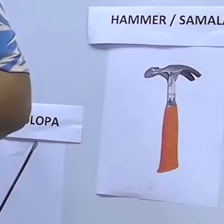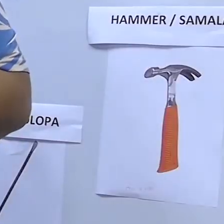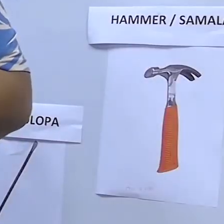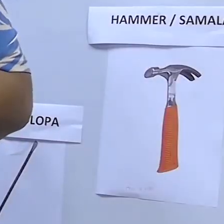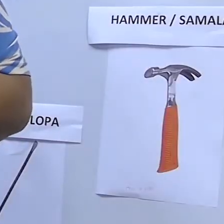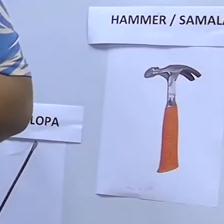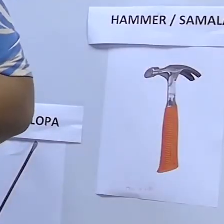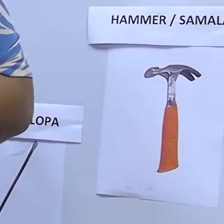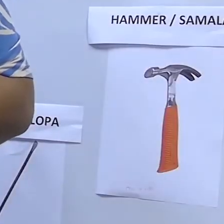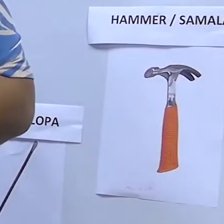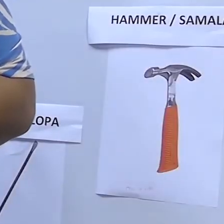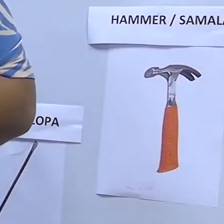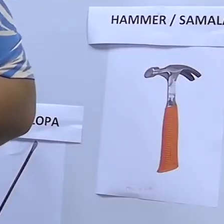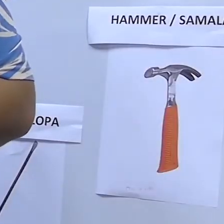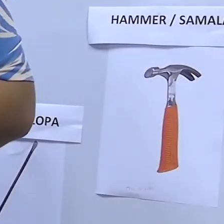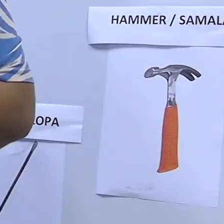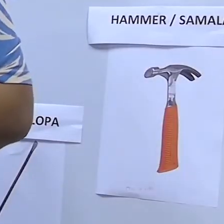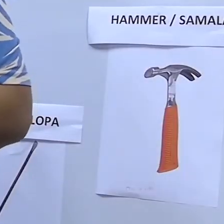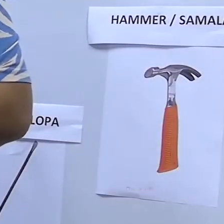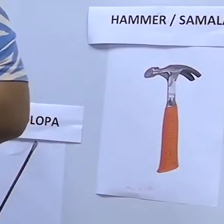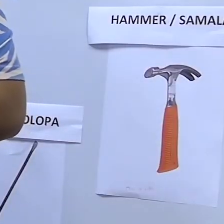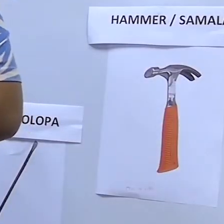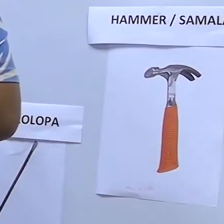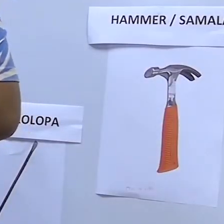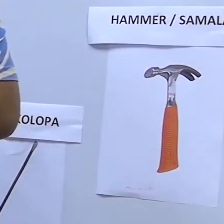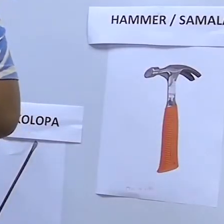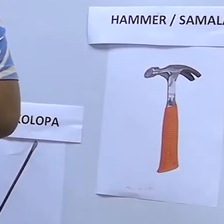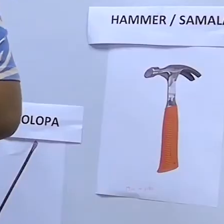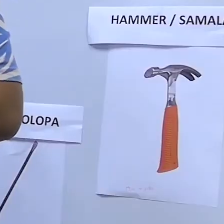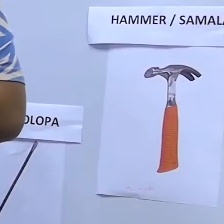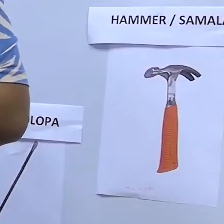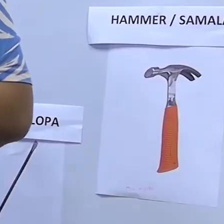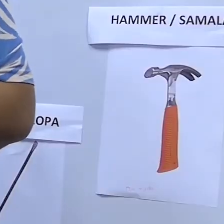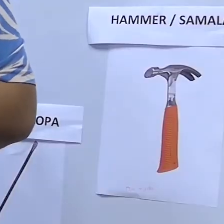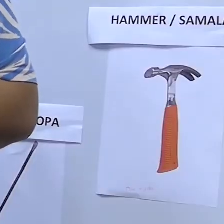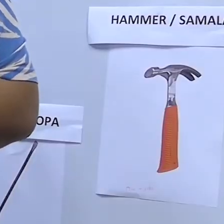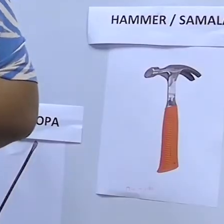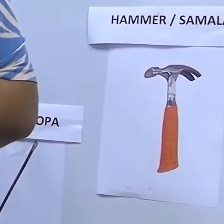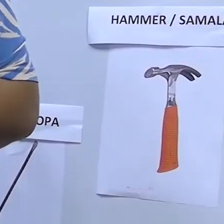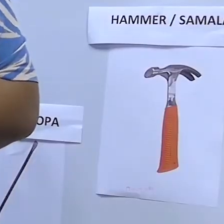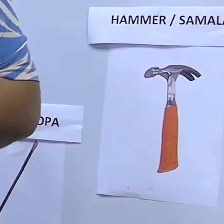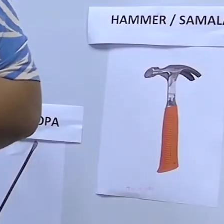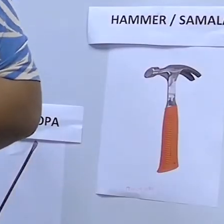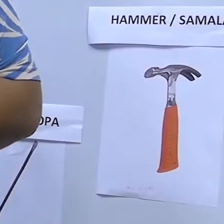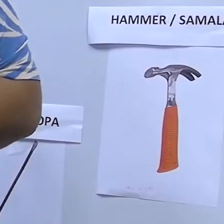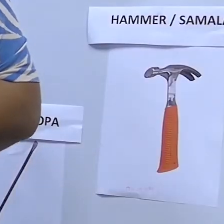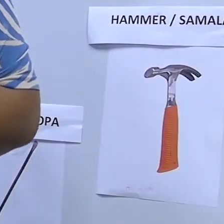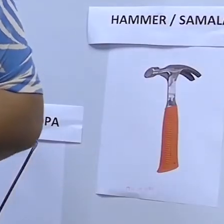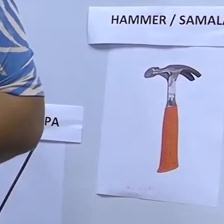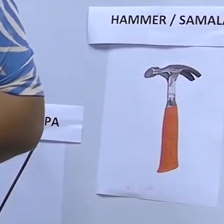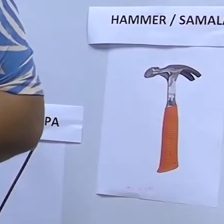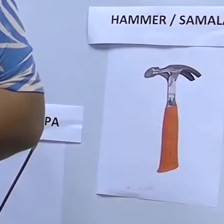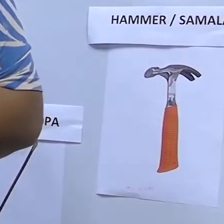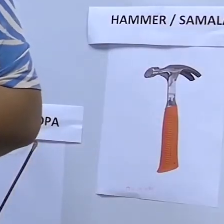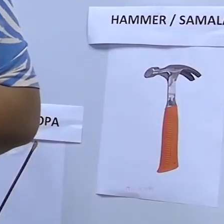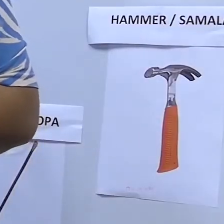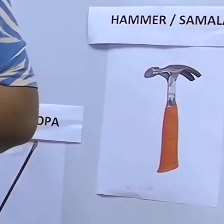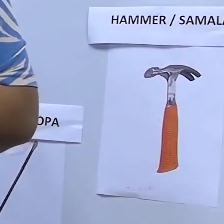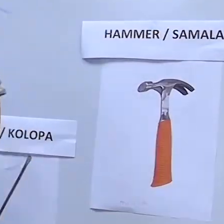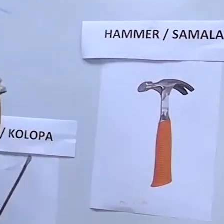back, you can understand the message faster in order for you to respond